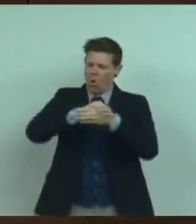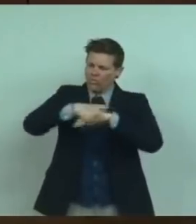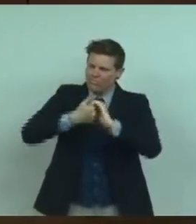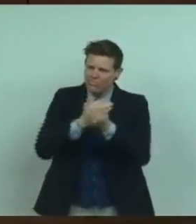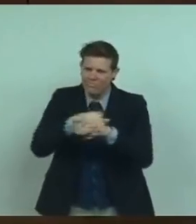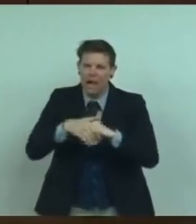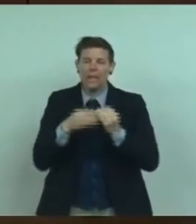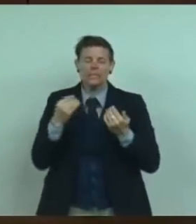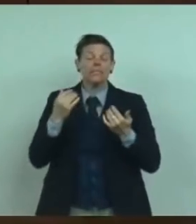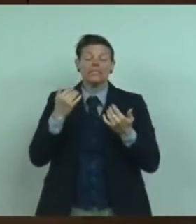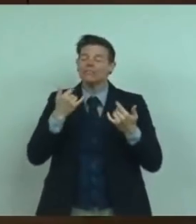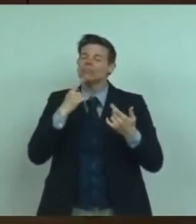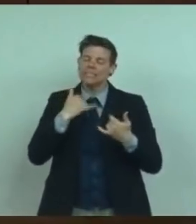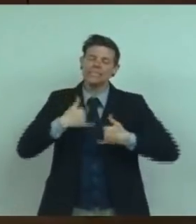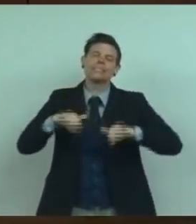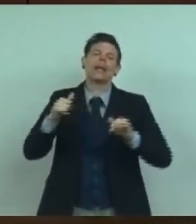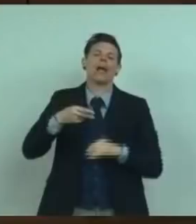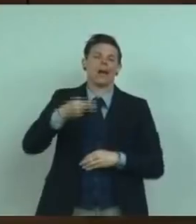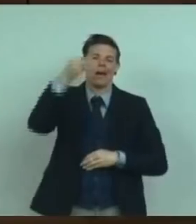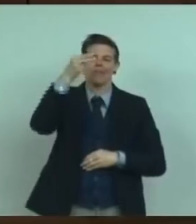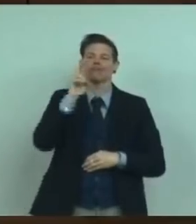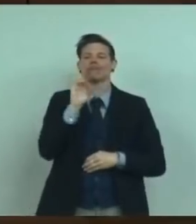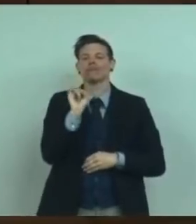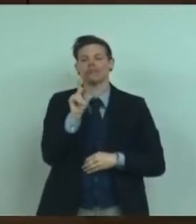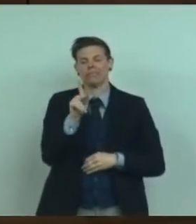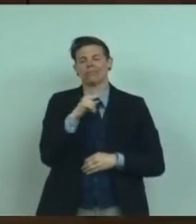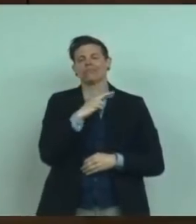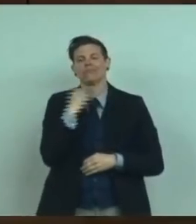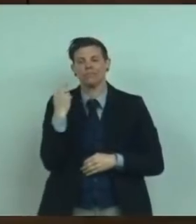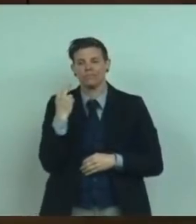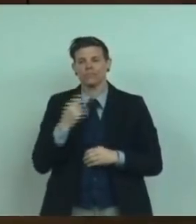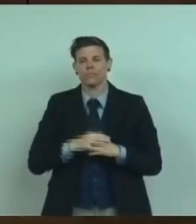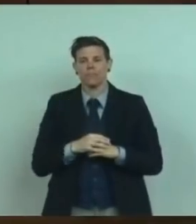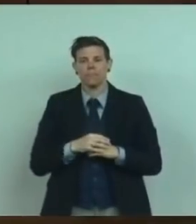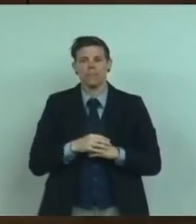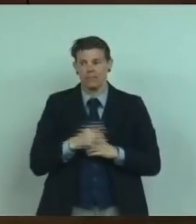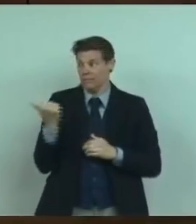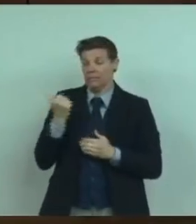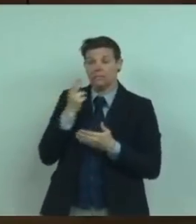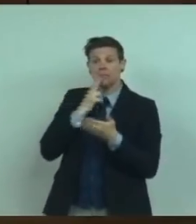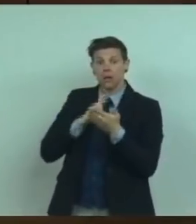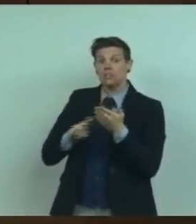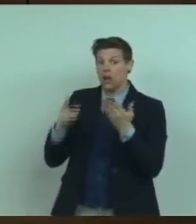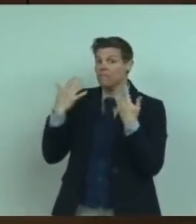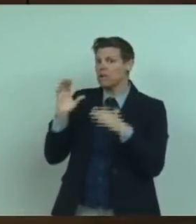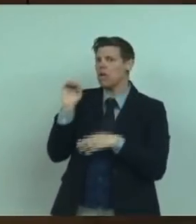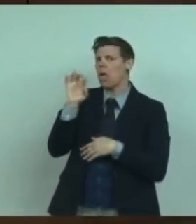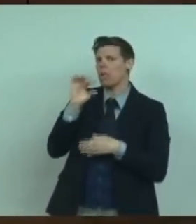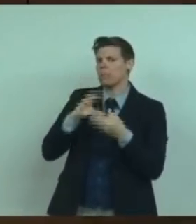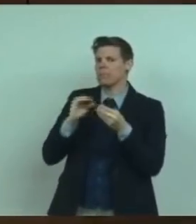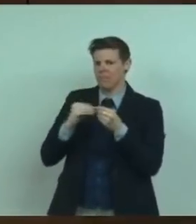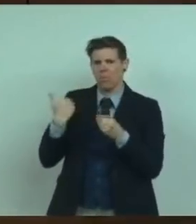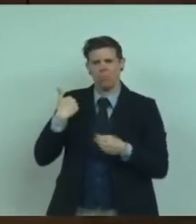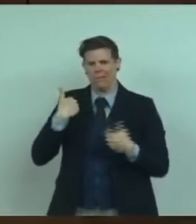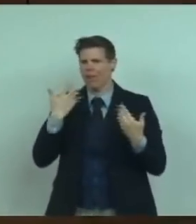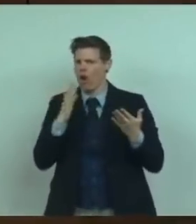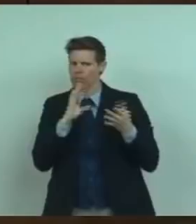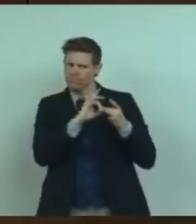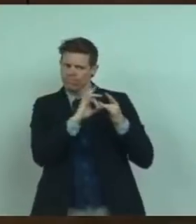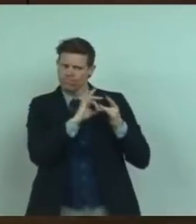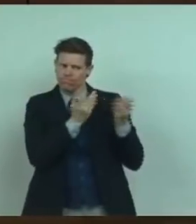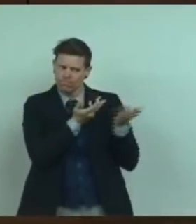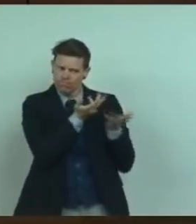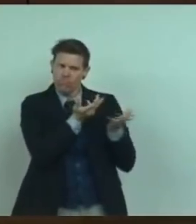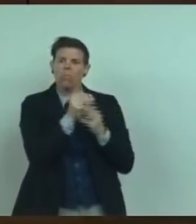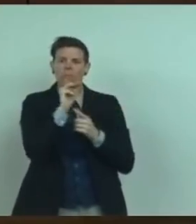we're actually engaged now with MDC and doing surveillance and doing corrections and are aware of that